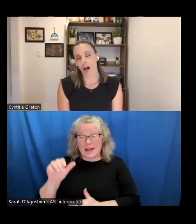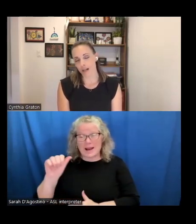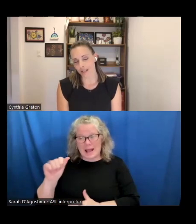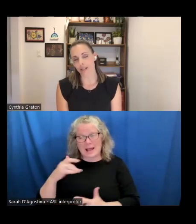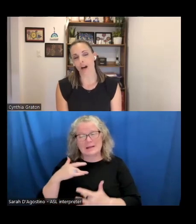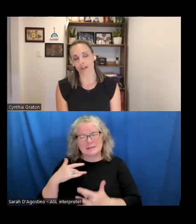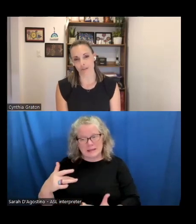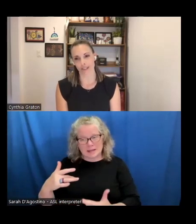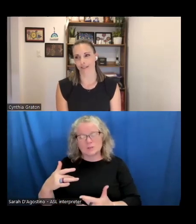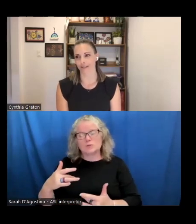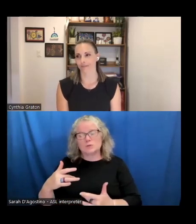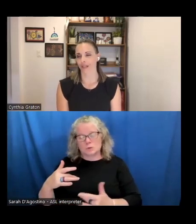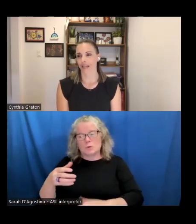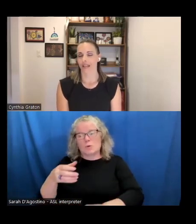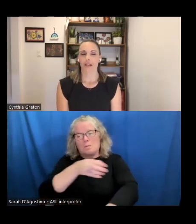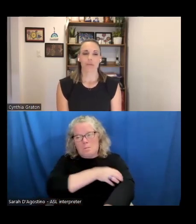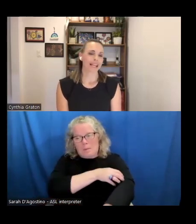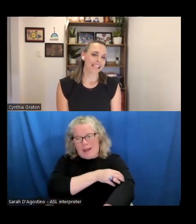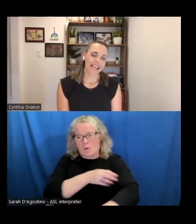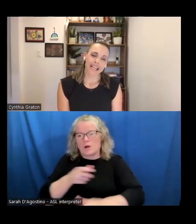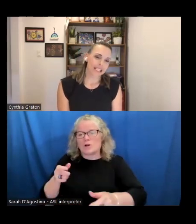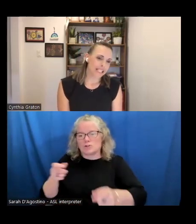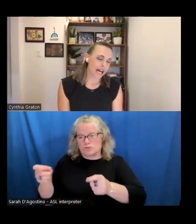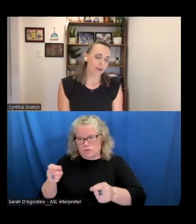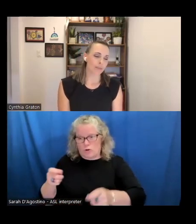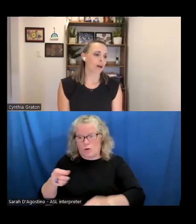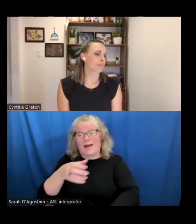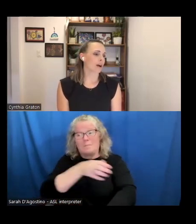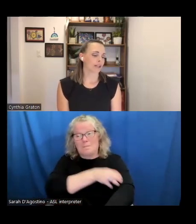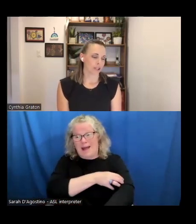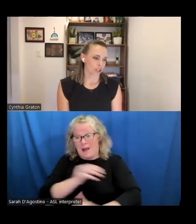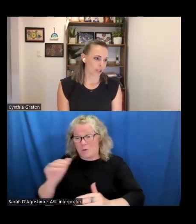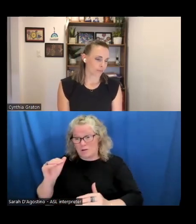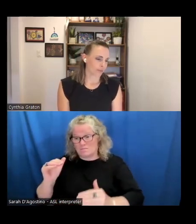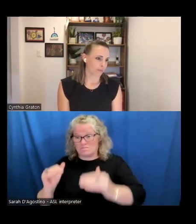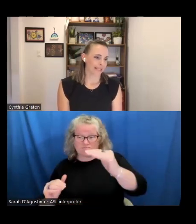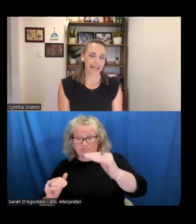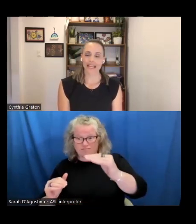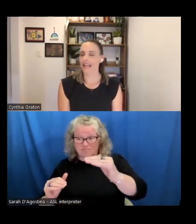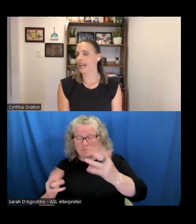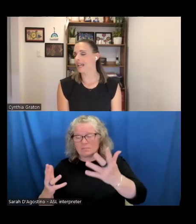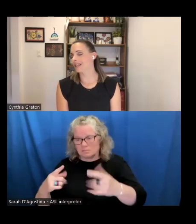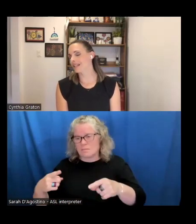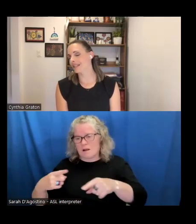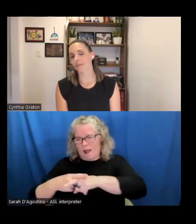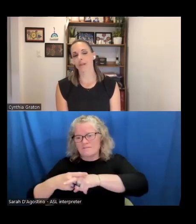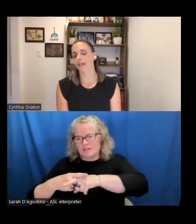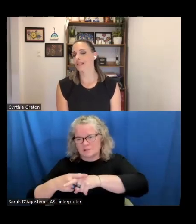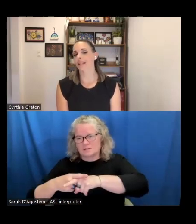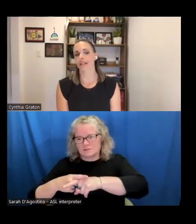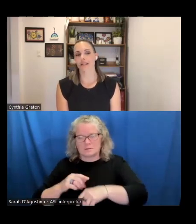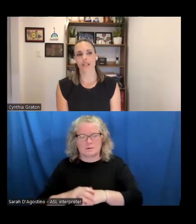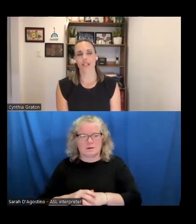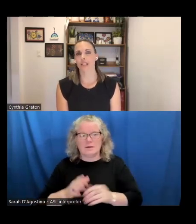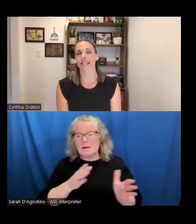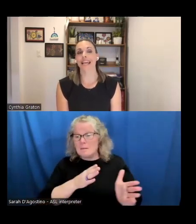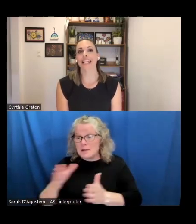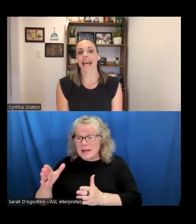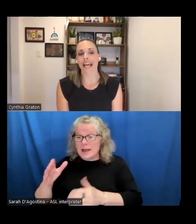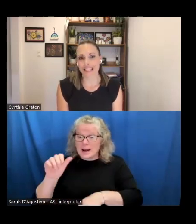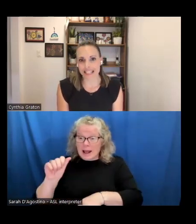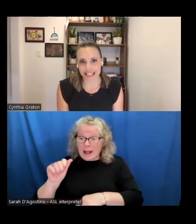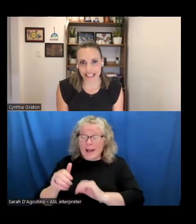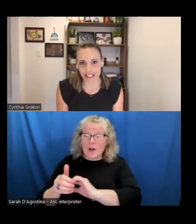power causes conflict. Plan A is not about partnership. Plan A doesn't build skills,